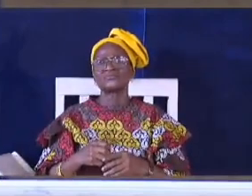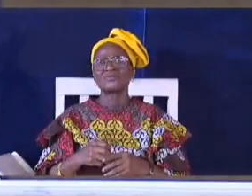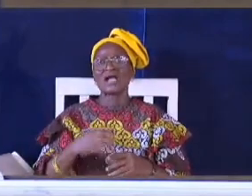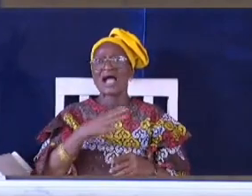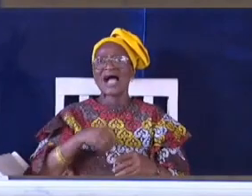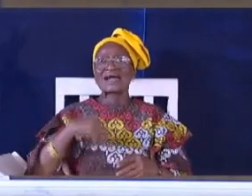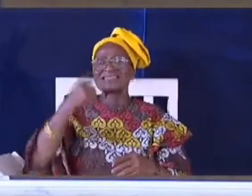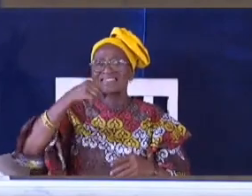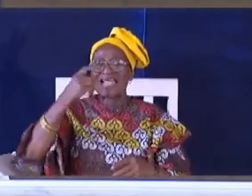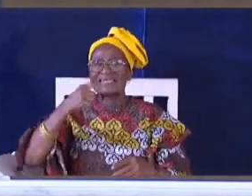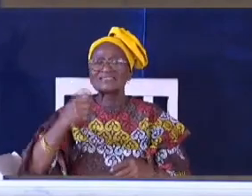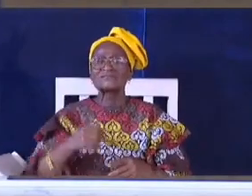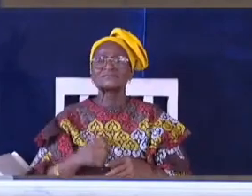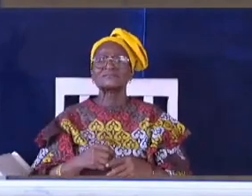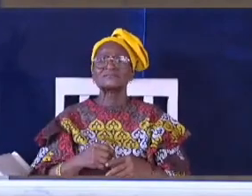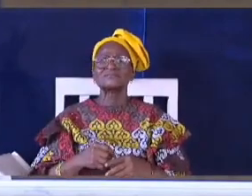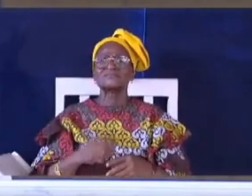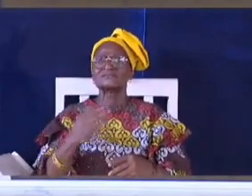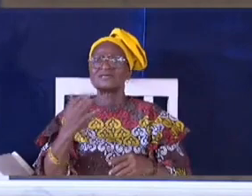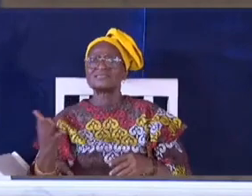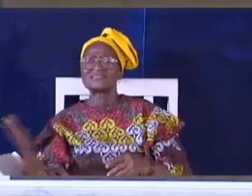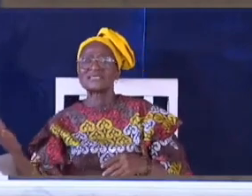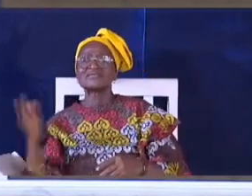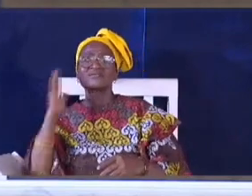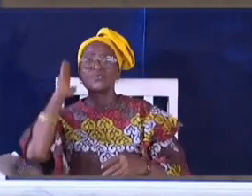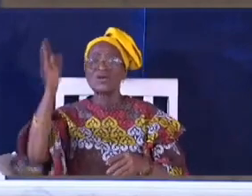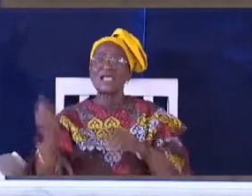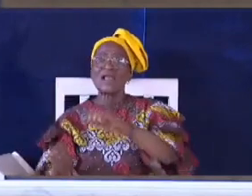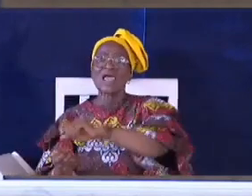and said, things will change.